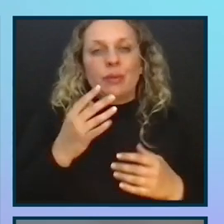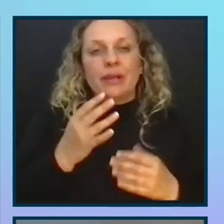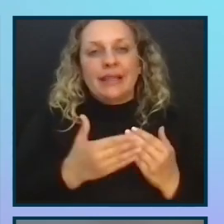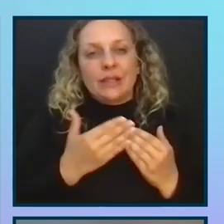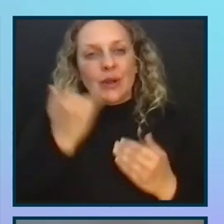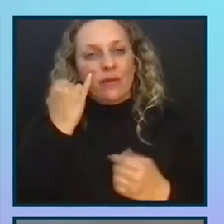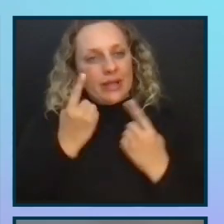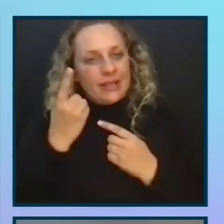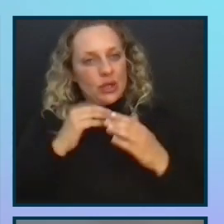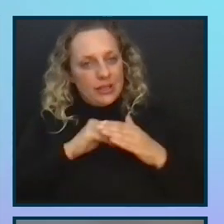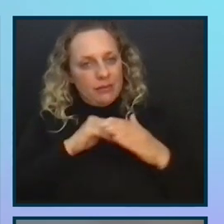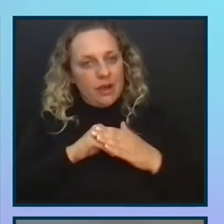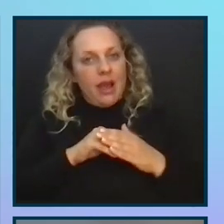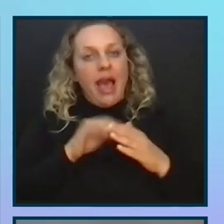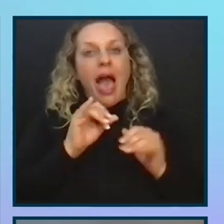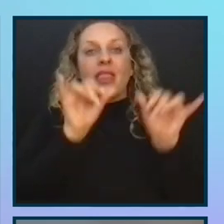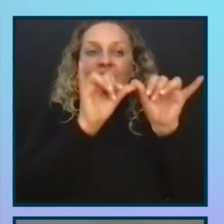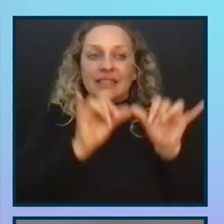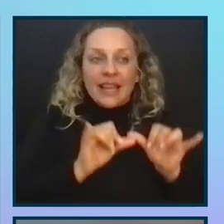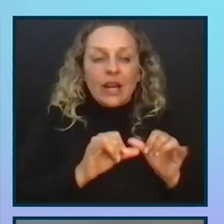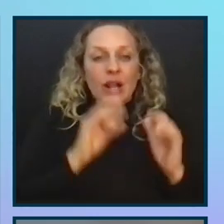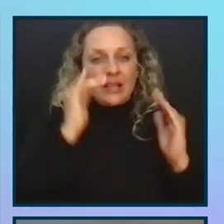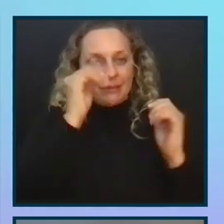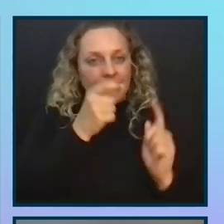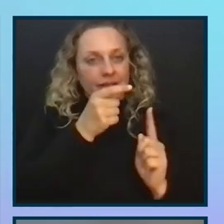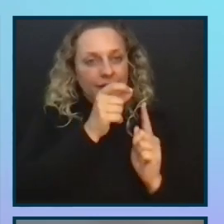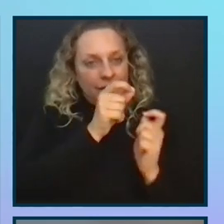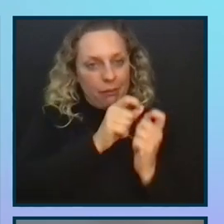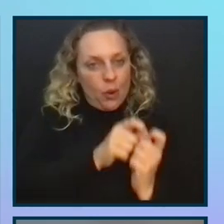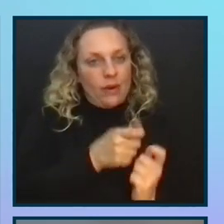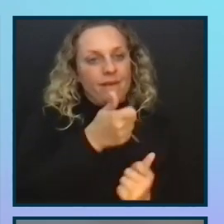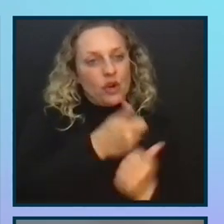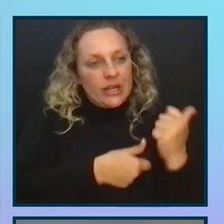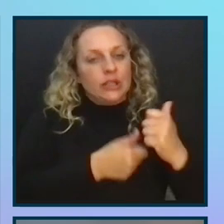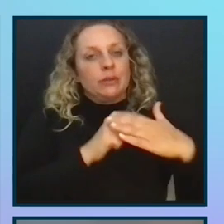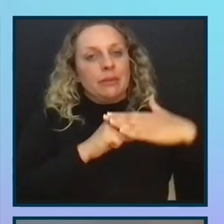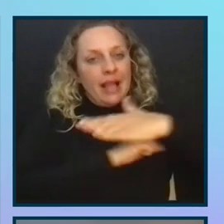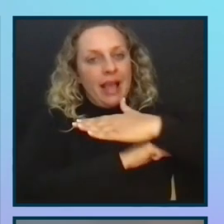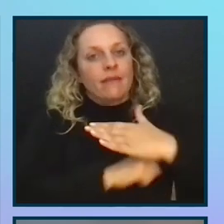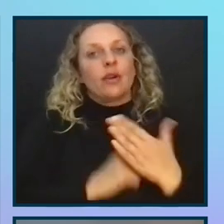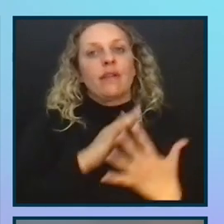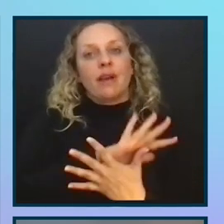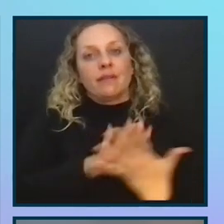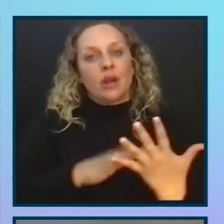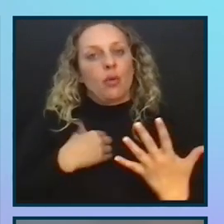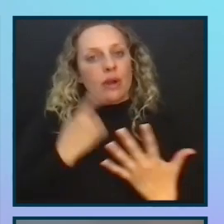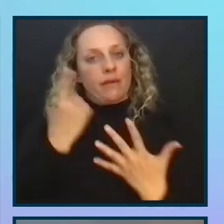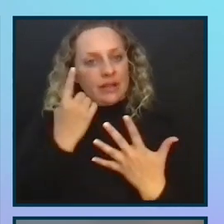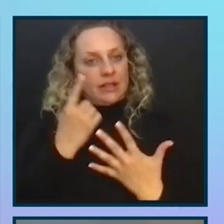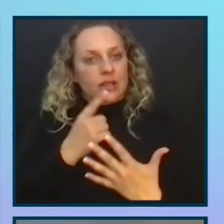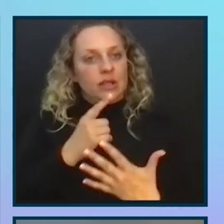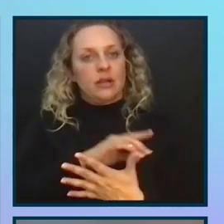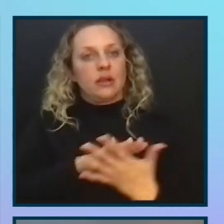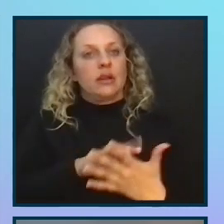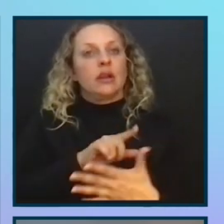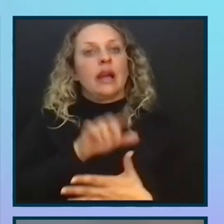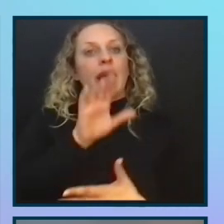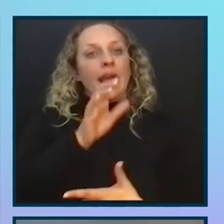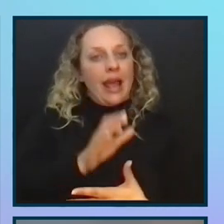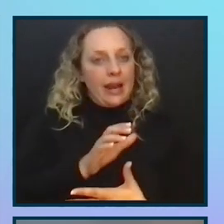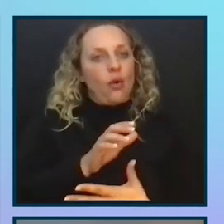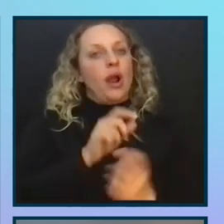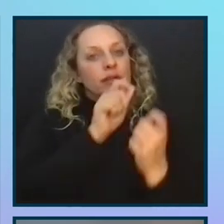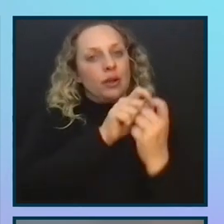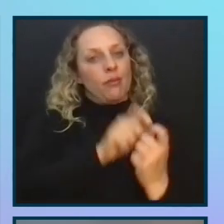on the standards and expected components for each platform. The five topics we've learned to consider are to categorize components